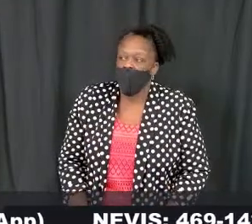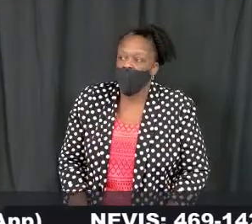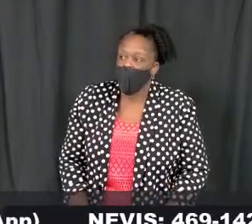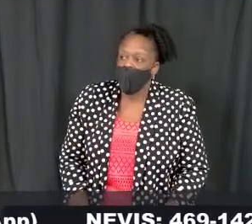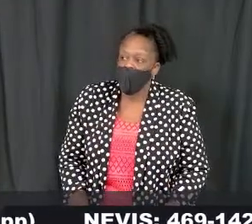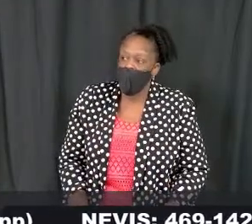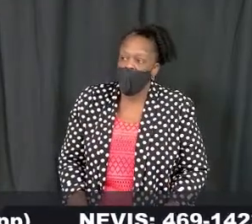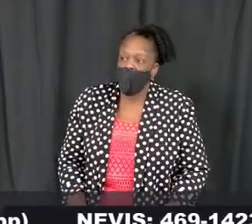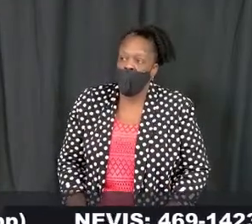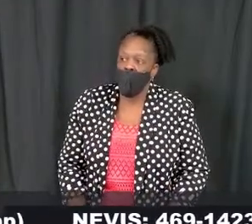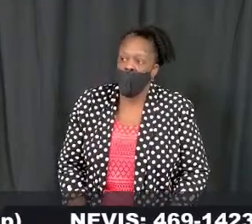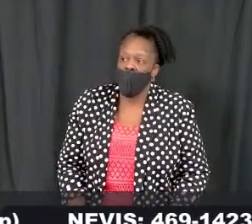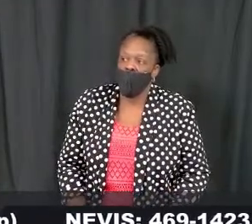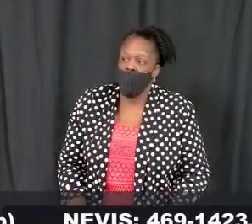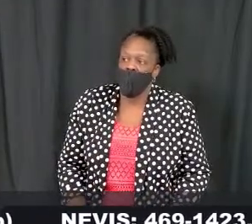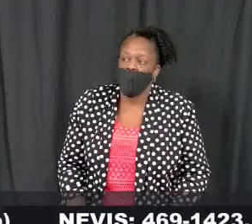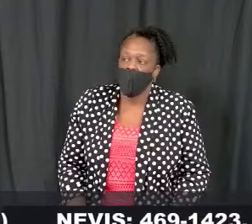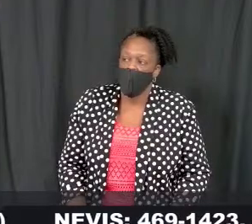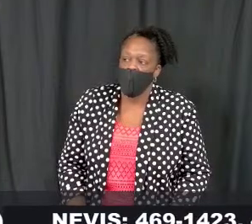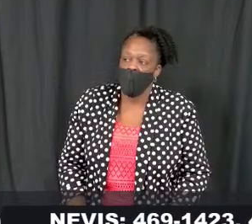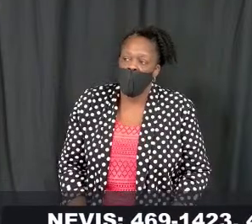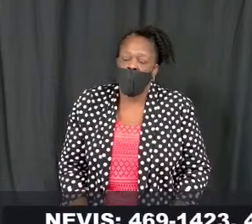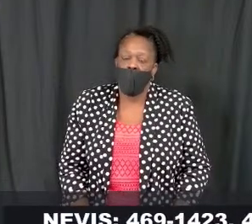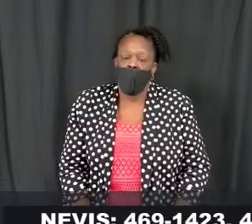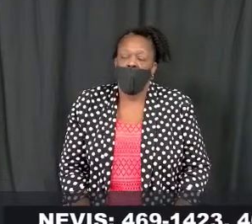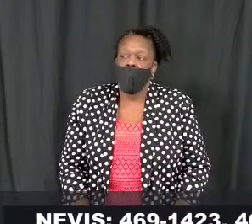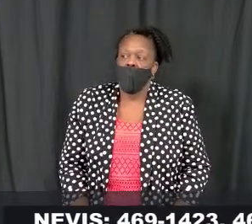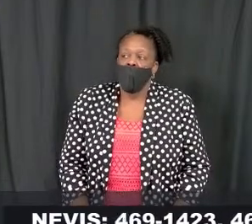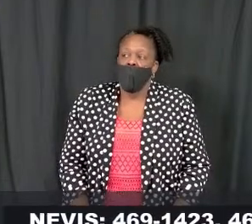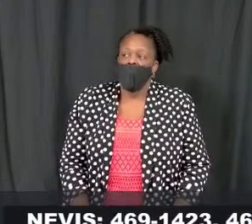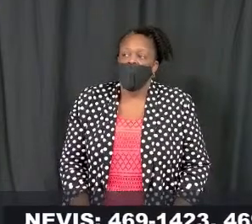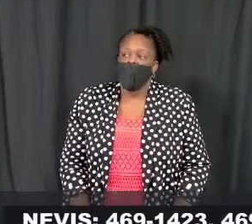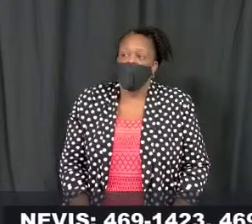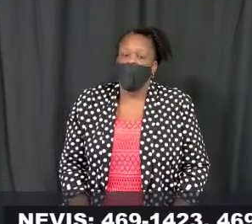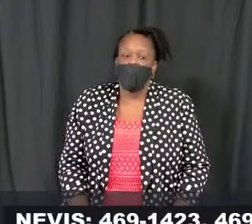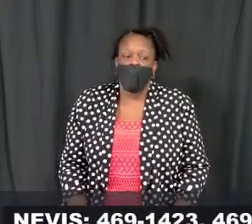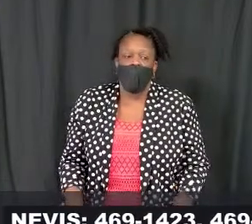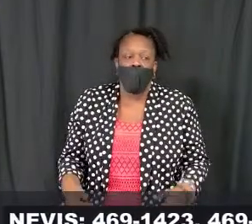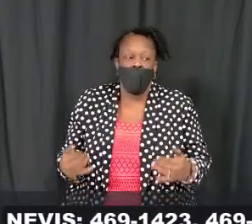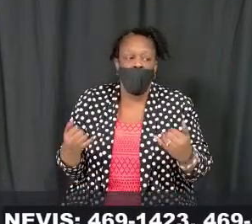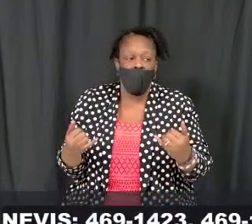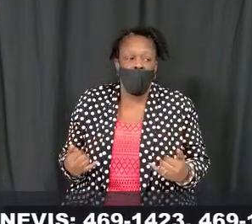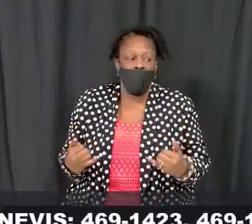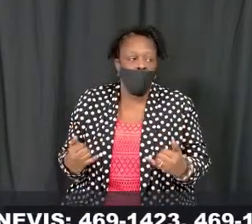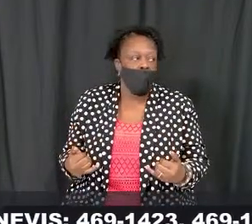Thank you very much, Superintendent Henry. I now invite the chair of the